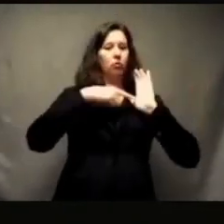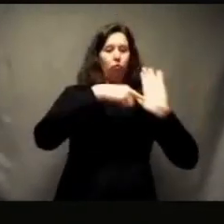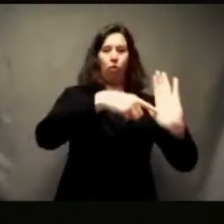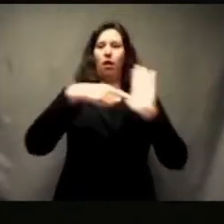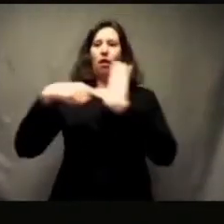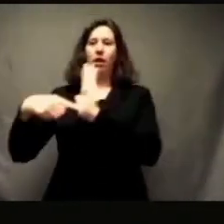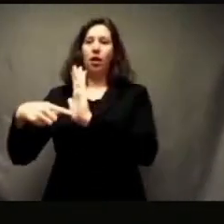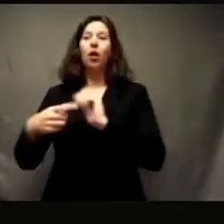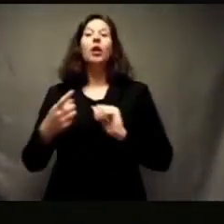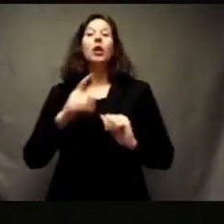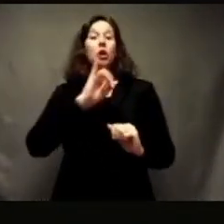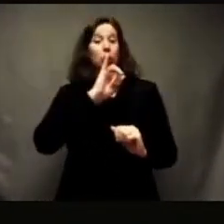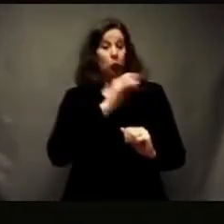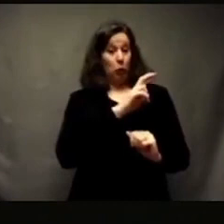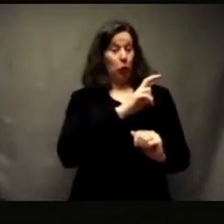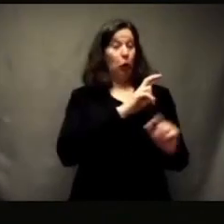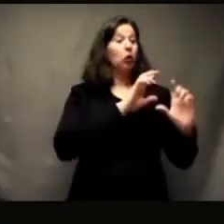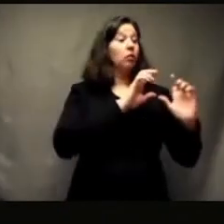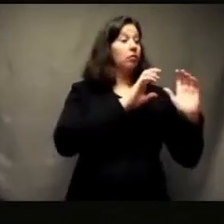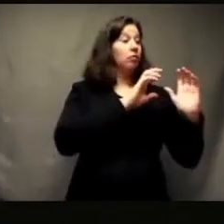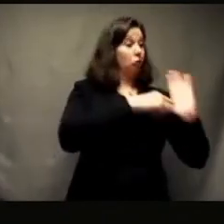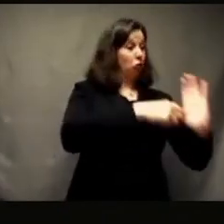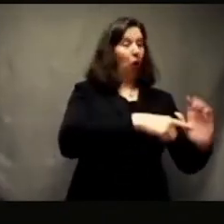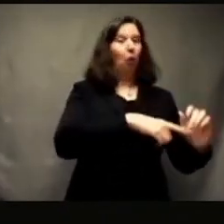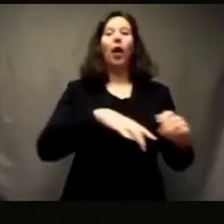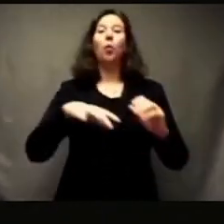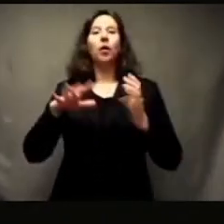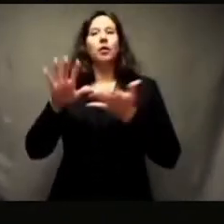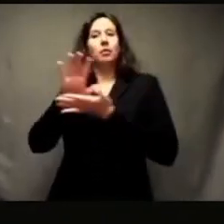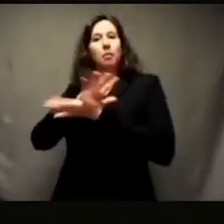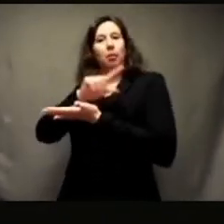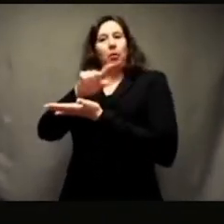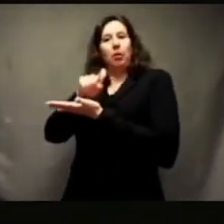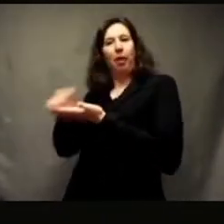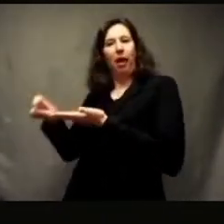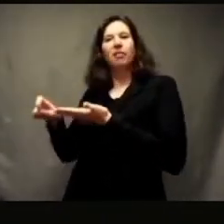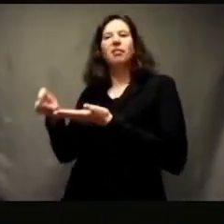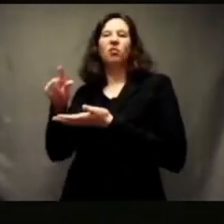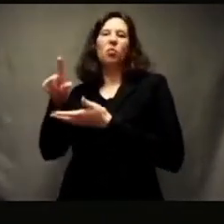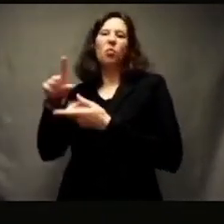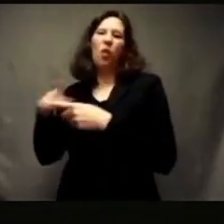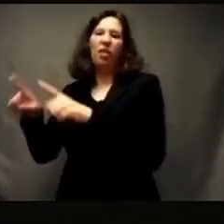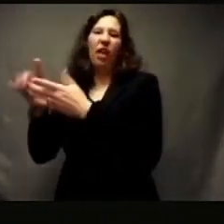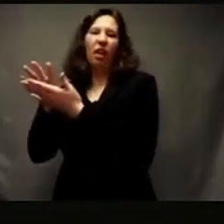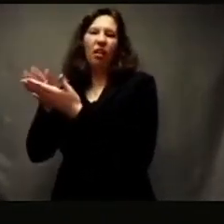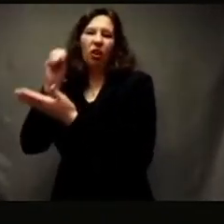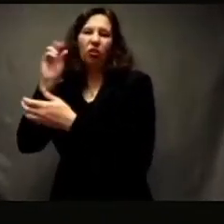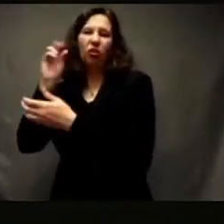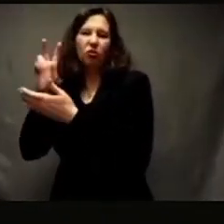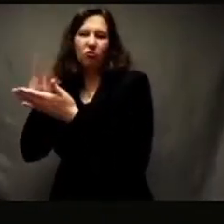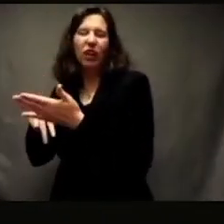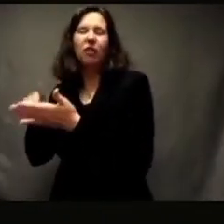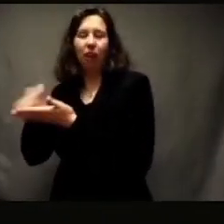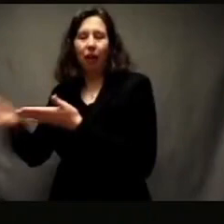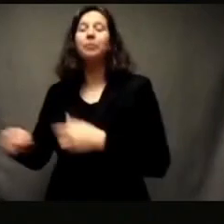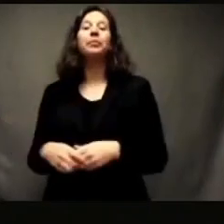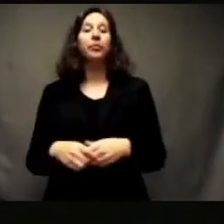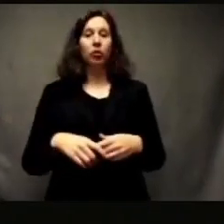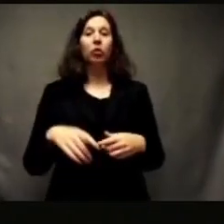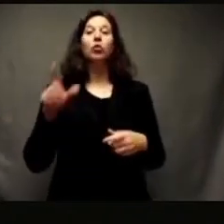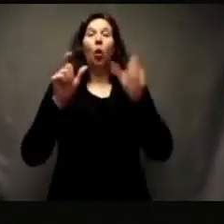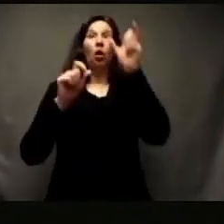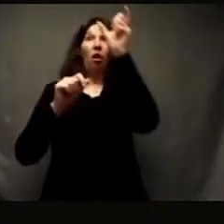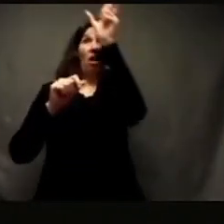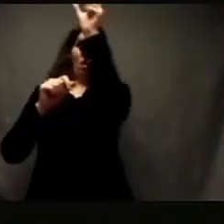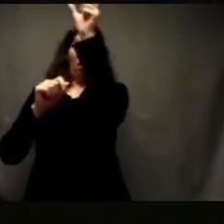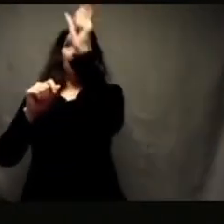on Scratch Junior and one is with pen and paper. So other than top down, left to right, there's a little